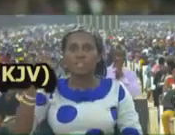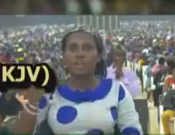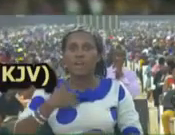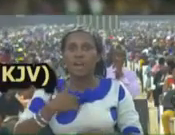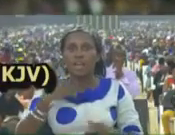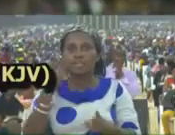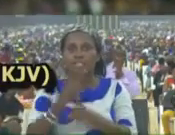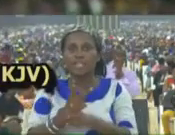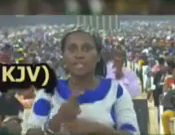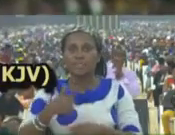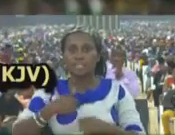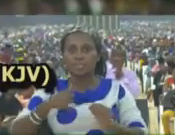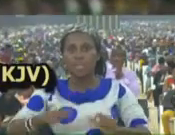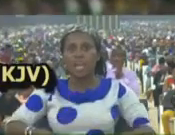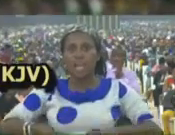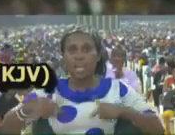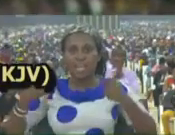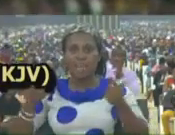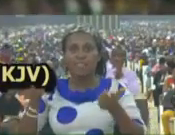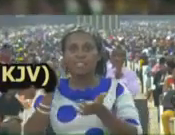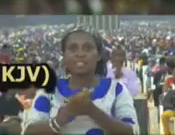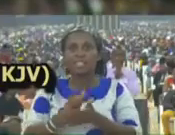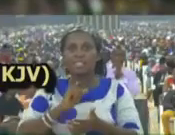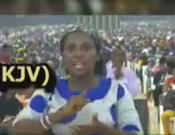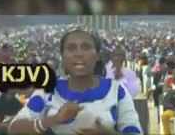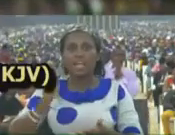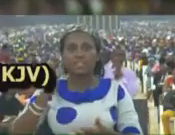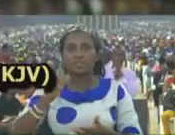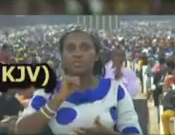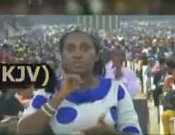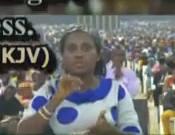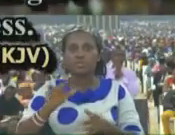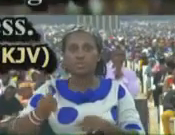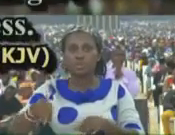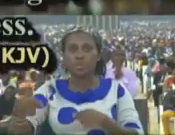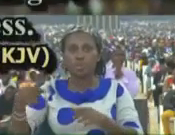alive, that I should not go down to the pit.